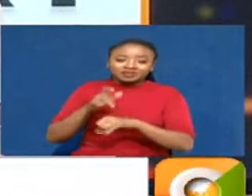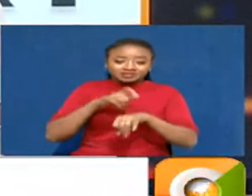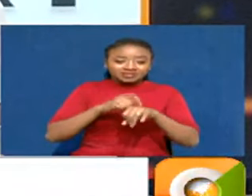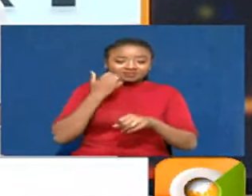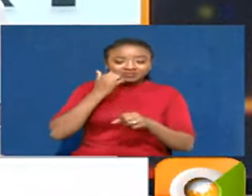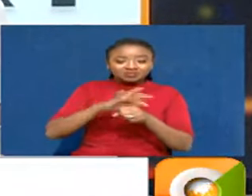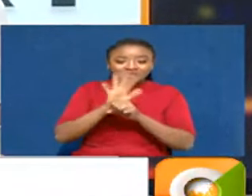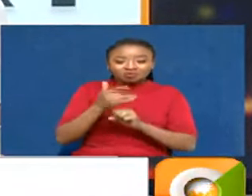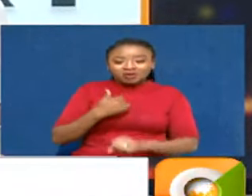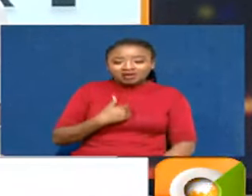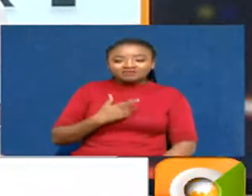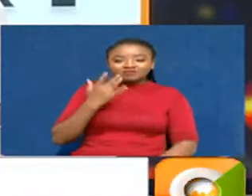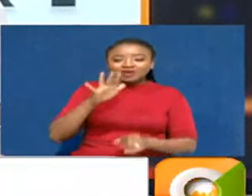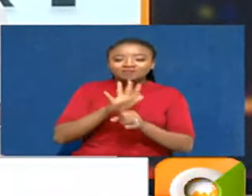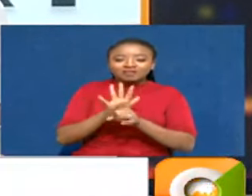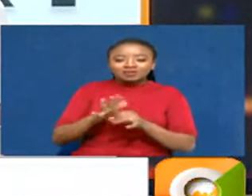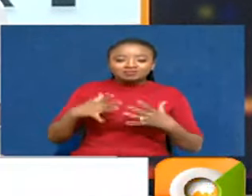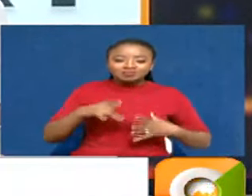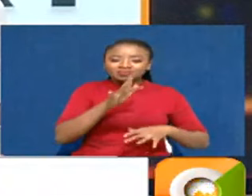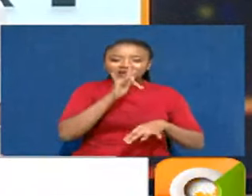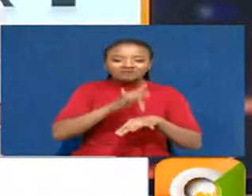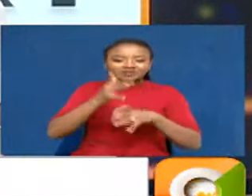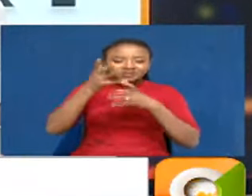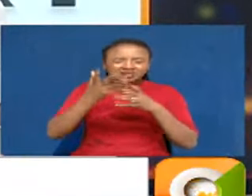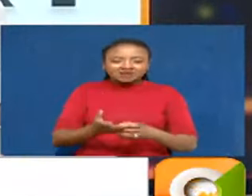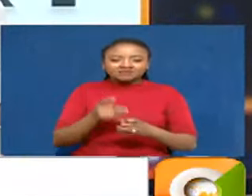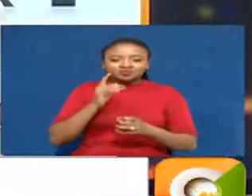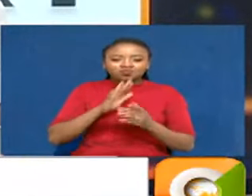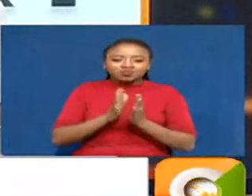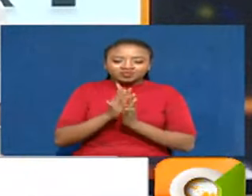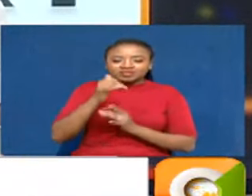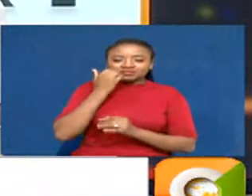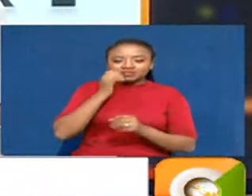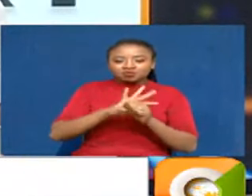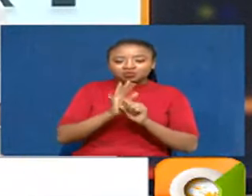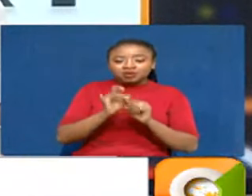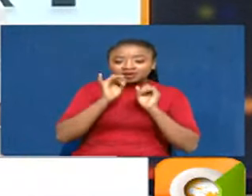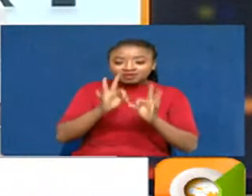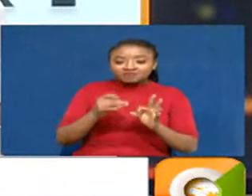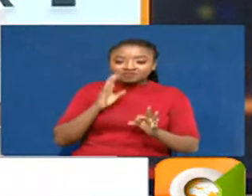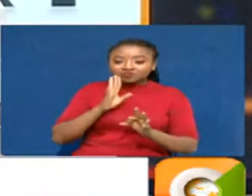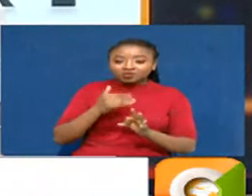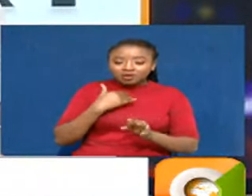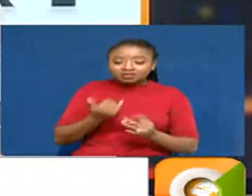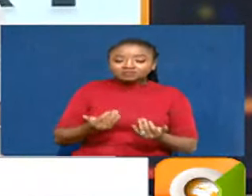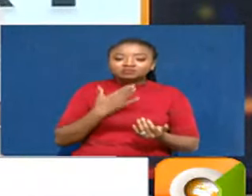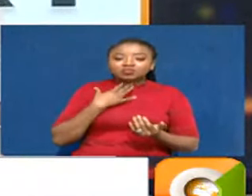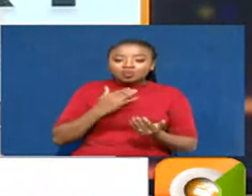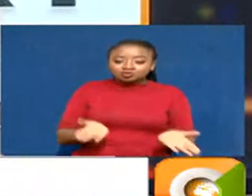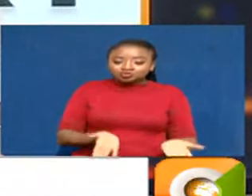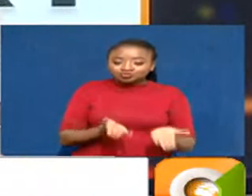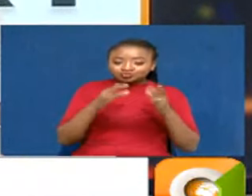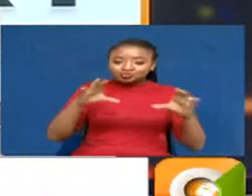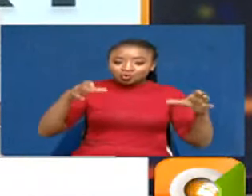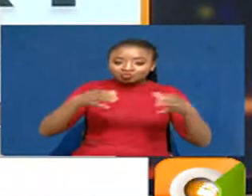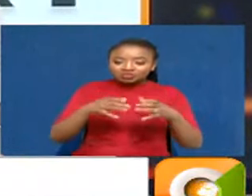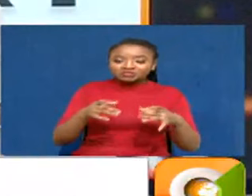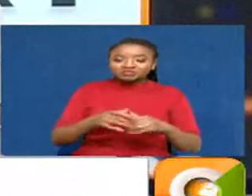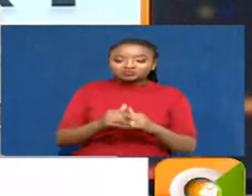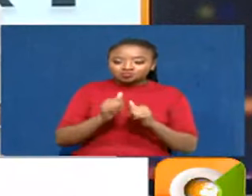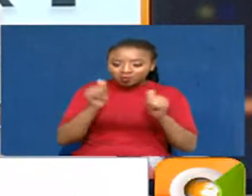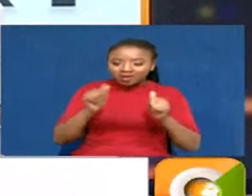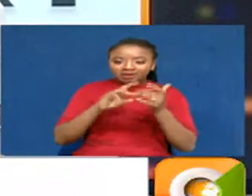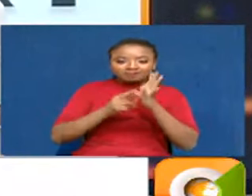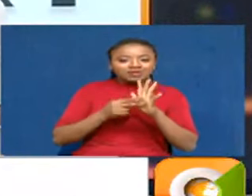when most borrowers have been affected by the pandemic. If we are going to build our community into a global player, then checks and balances